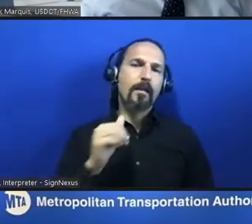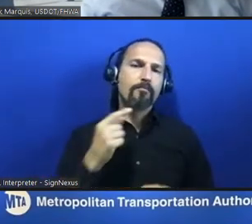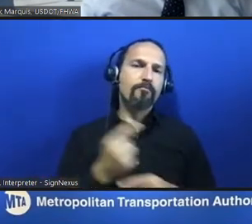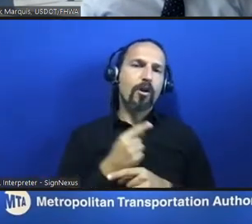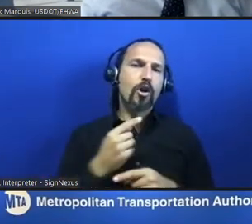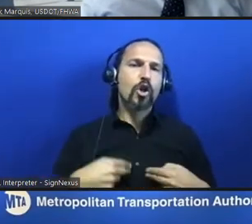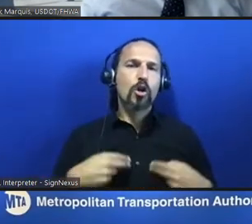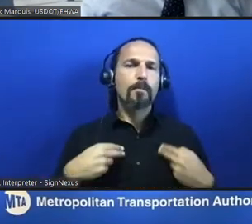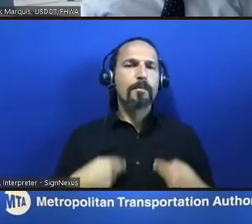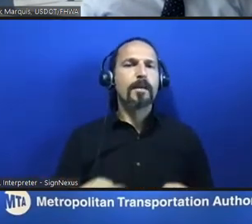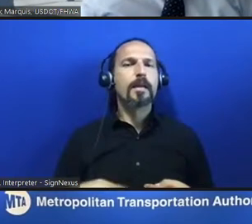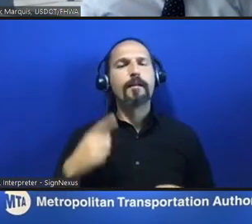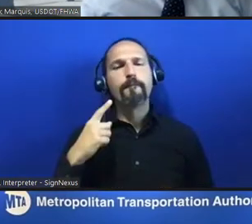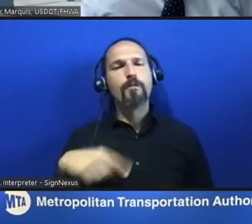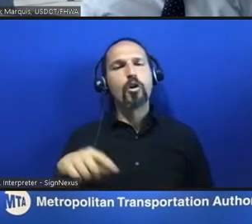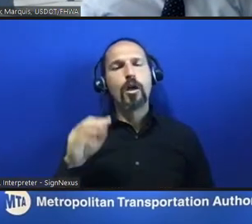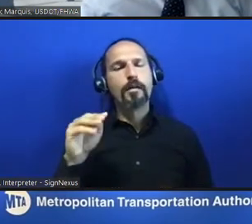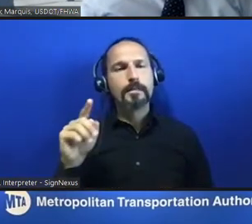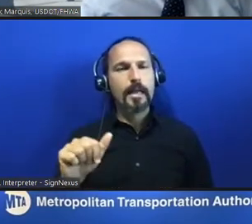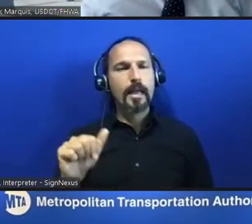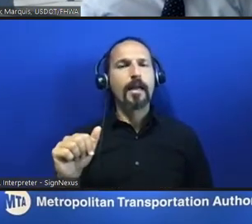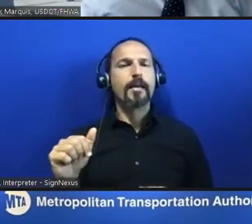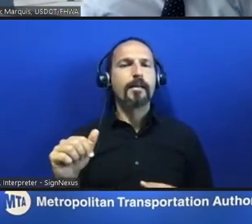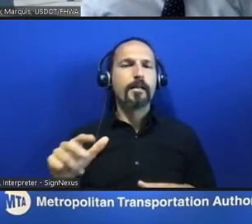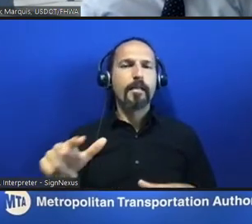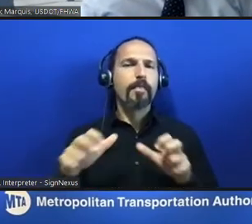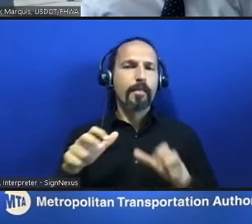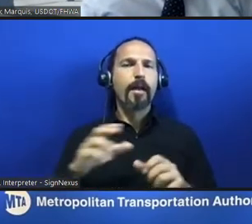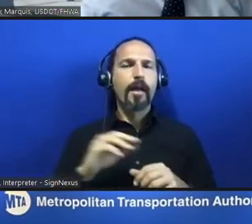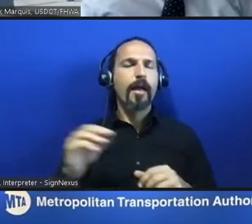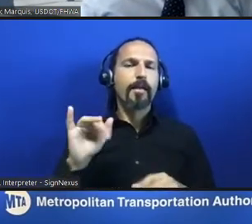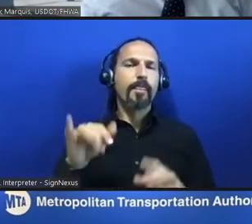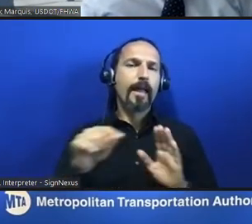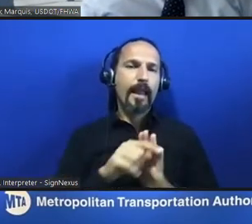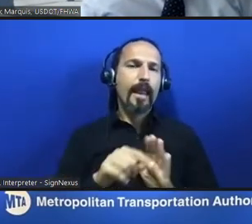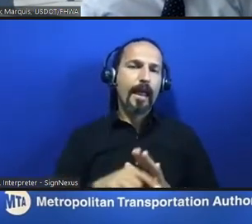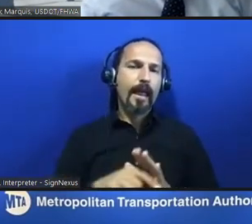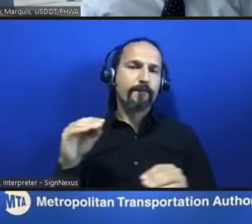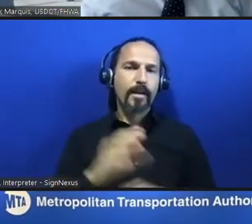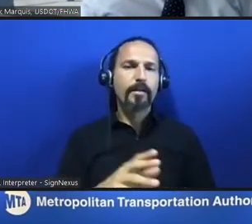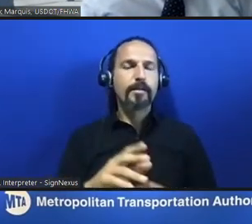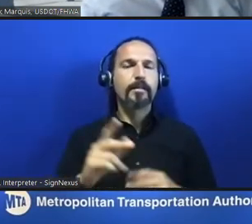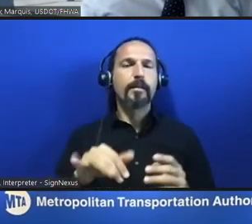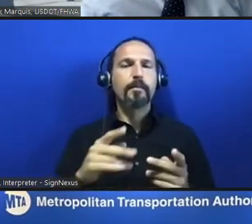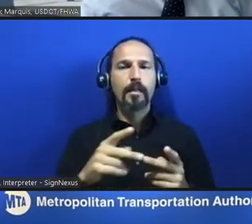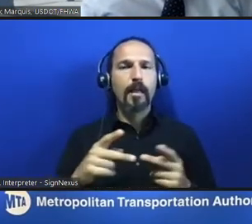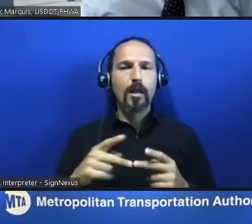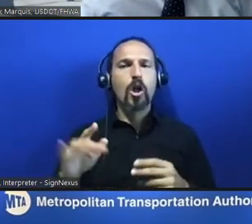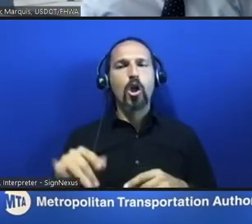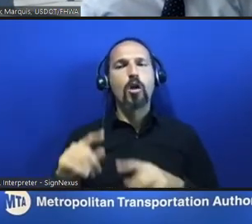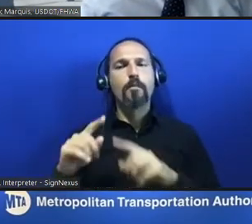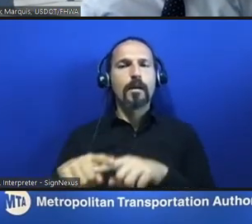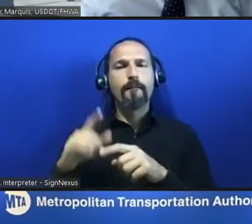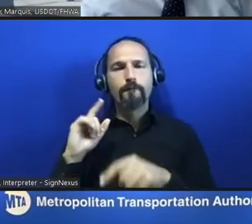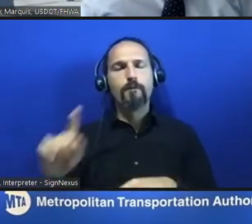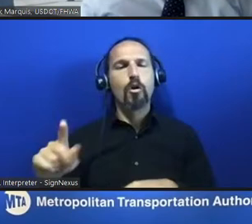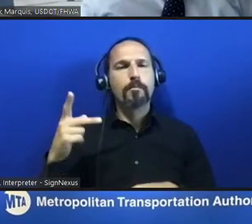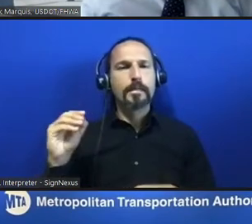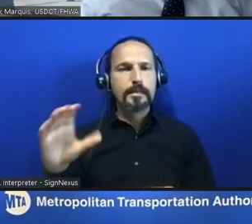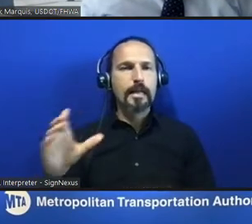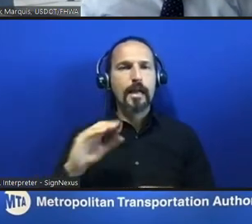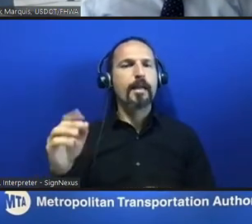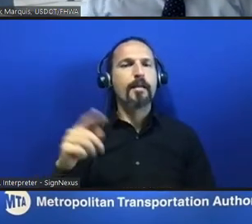selfish money grant for the MTA and disproportionately and adversely affects and places an undue burden on minorities and